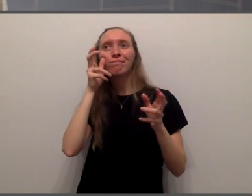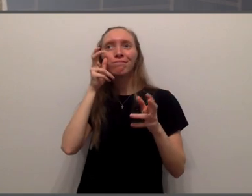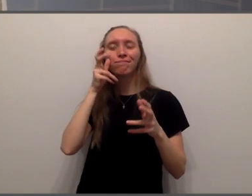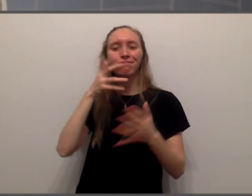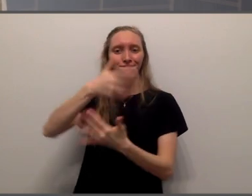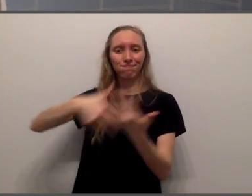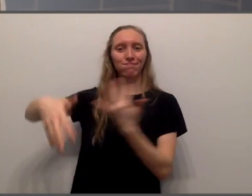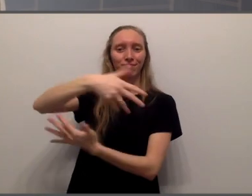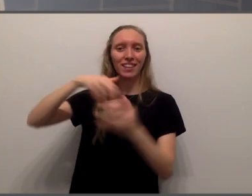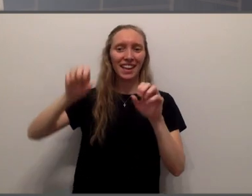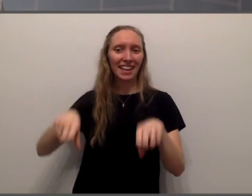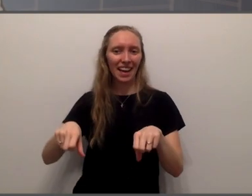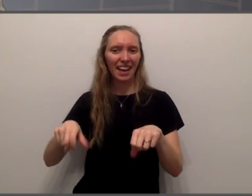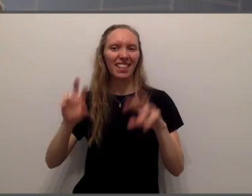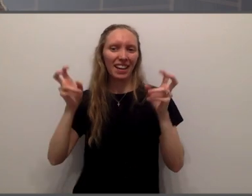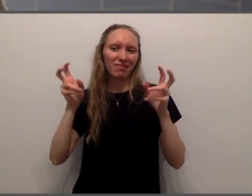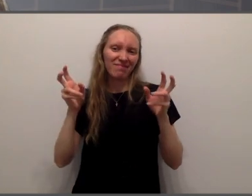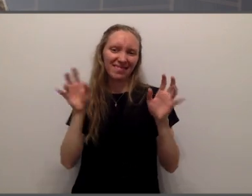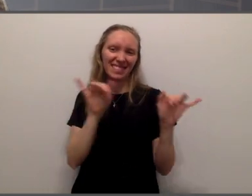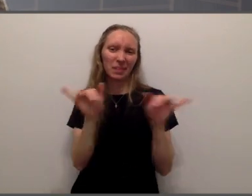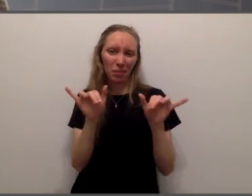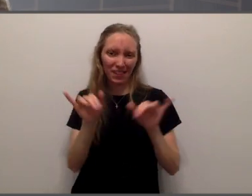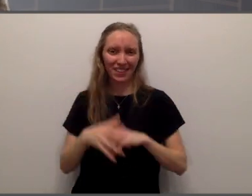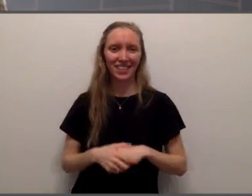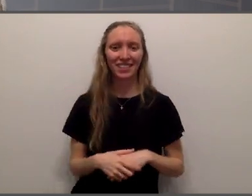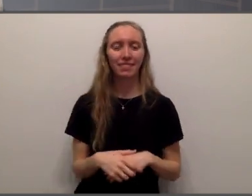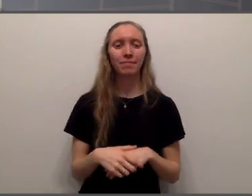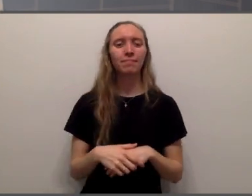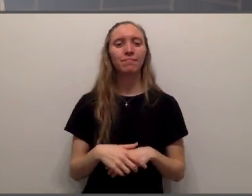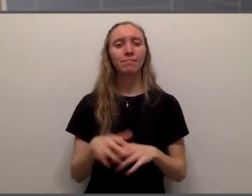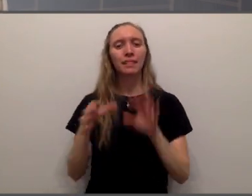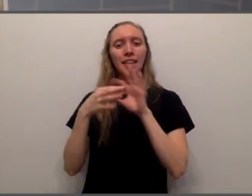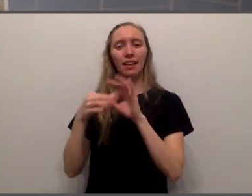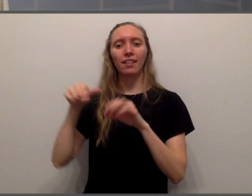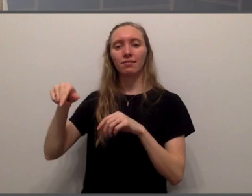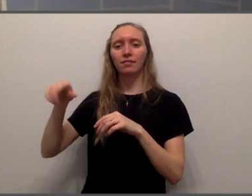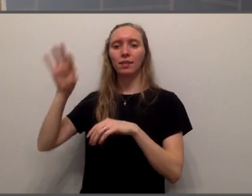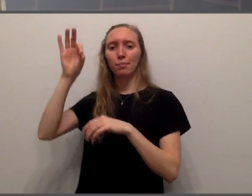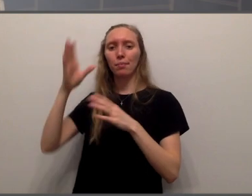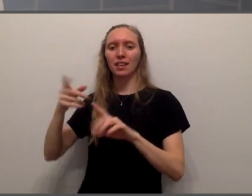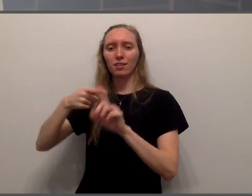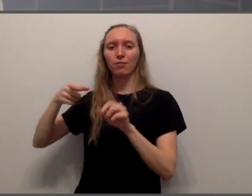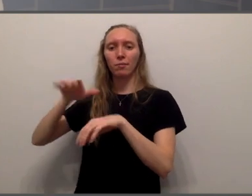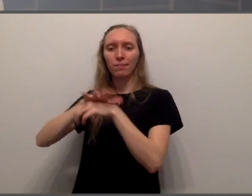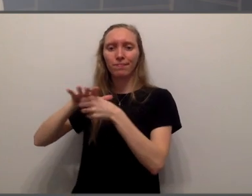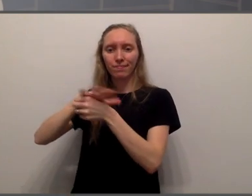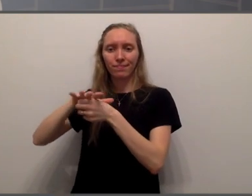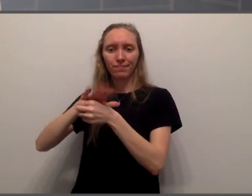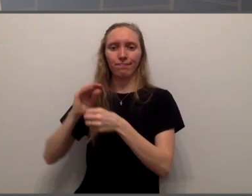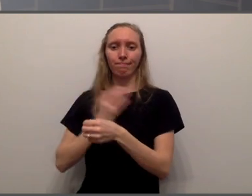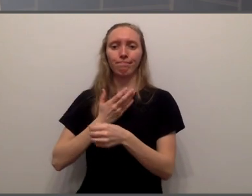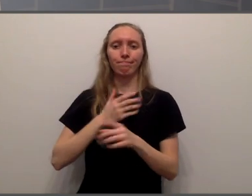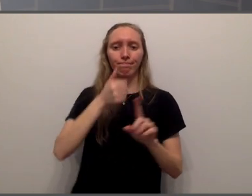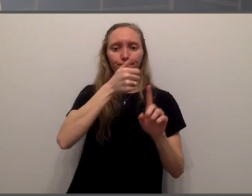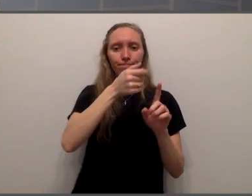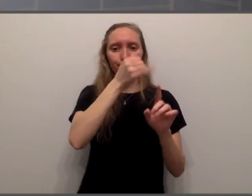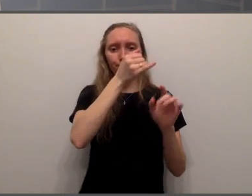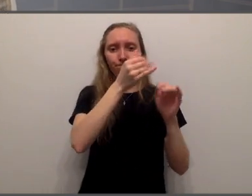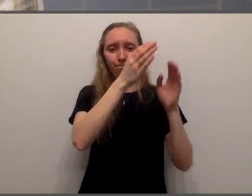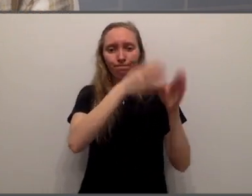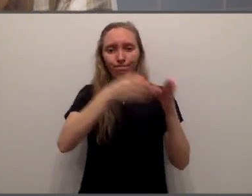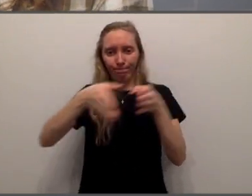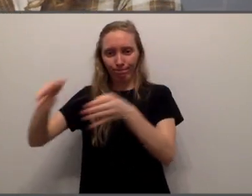with our lead pastor over our parish area. In order to do that, you're going to head back to the Meeting